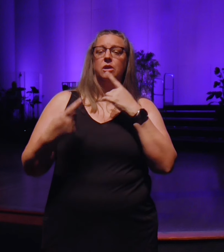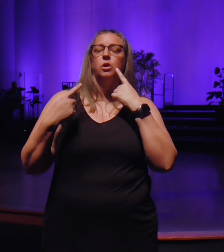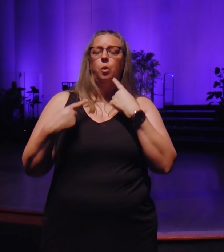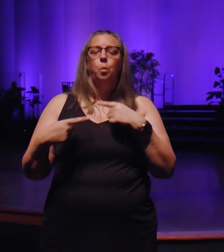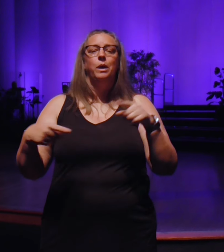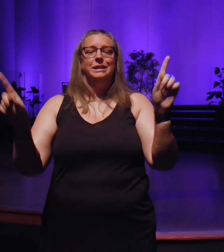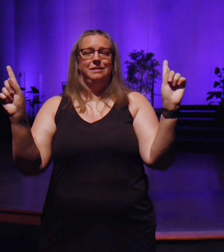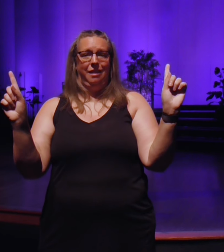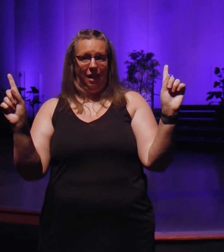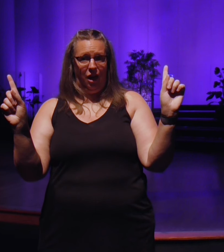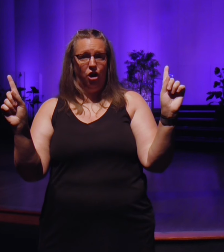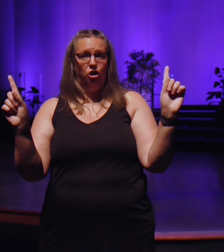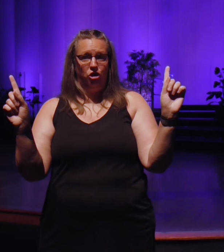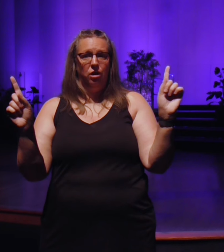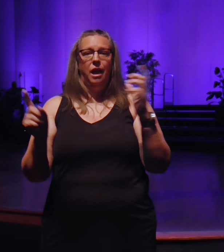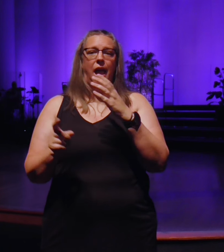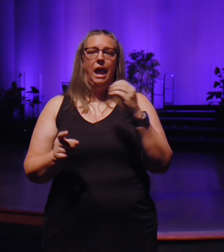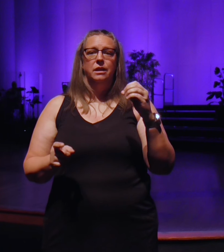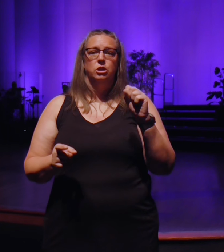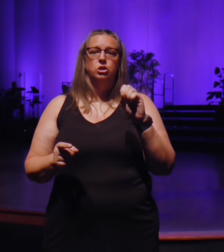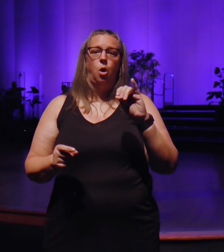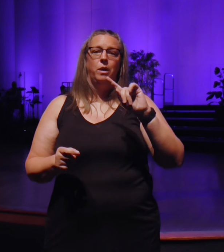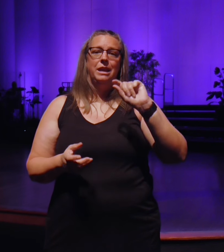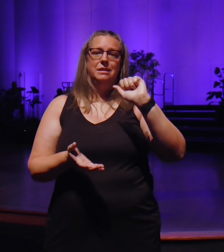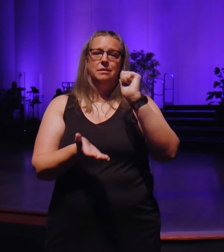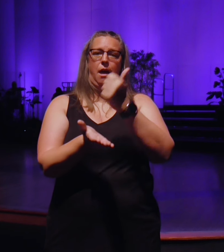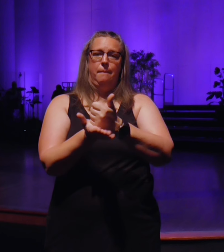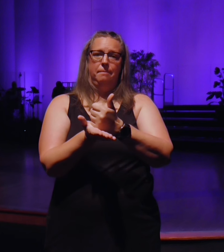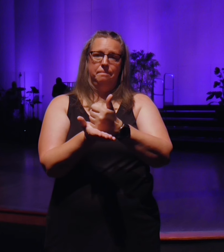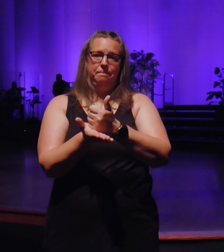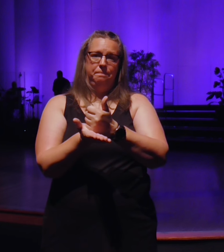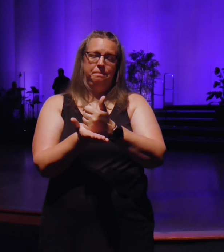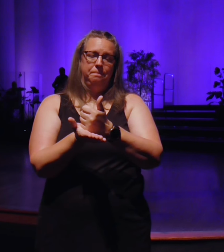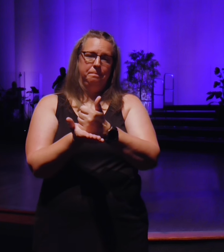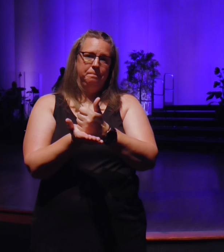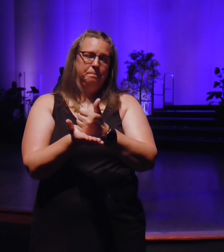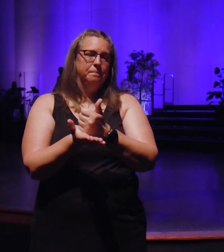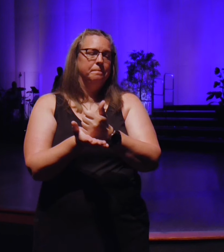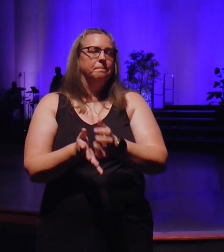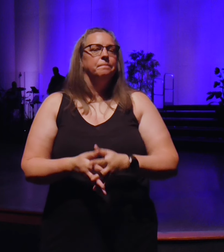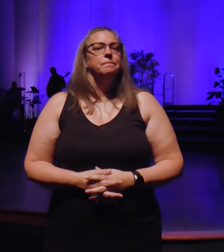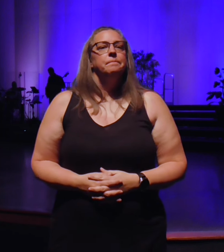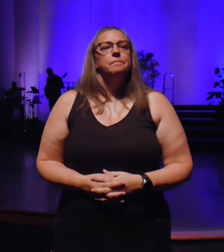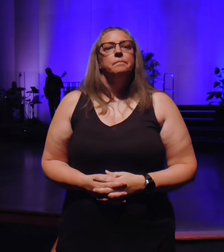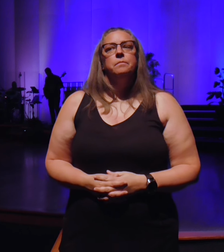declare, and so it is. Amen.